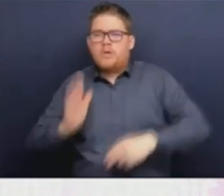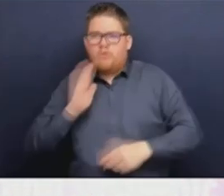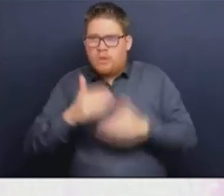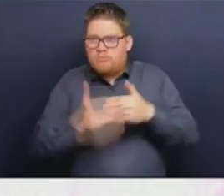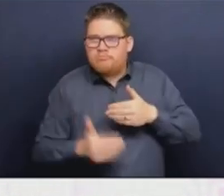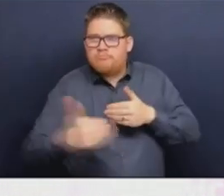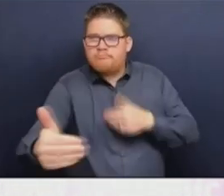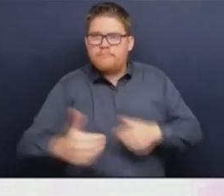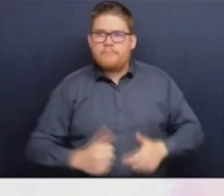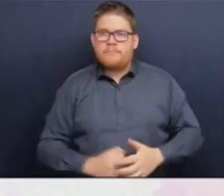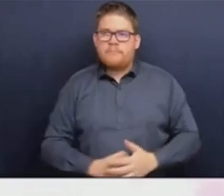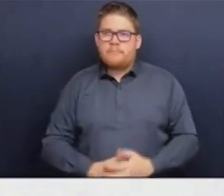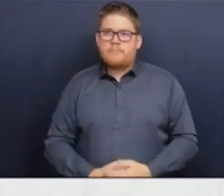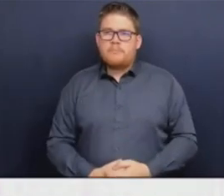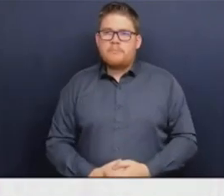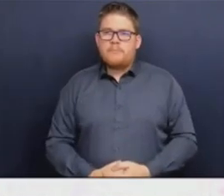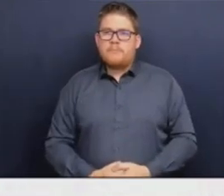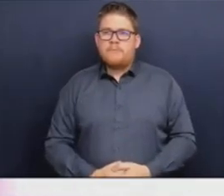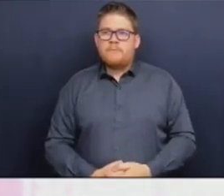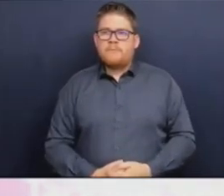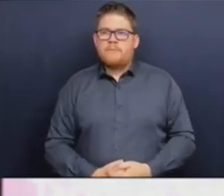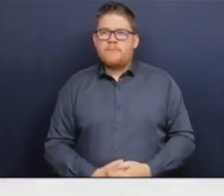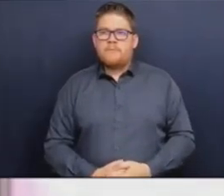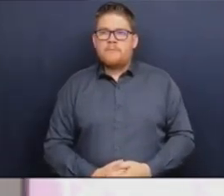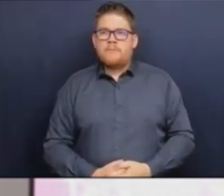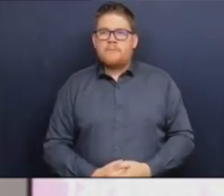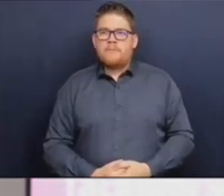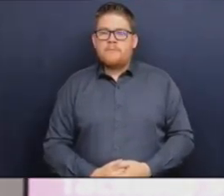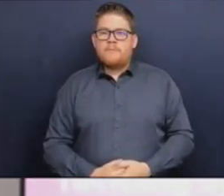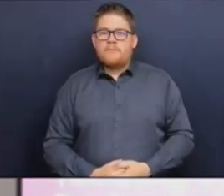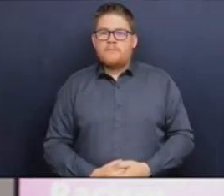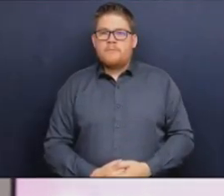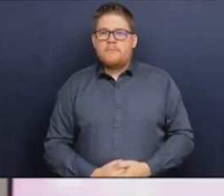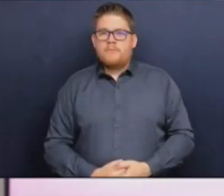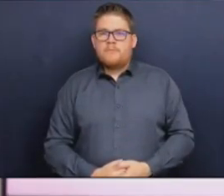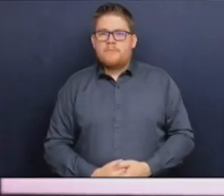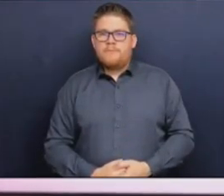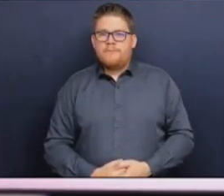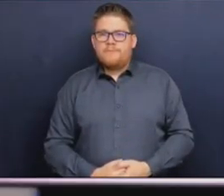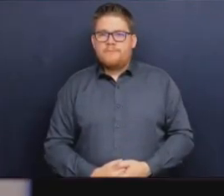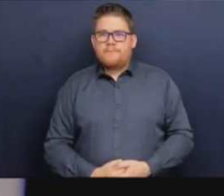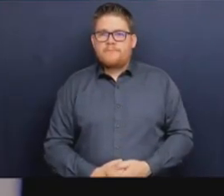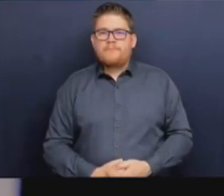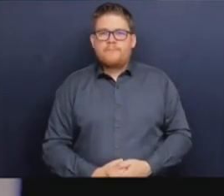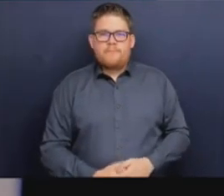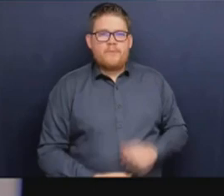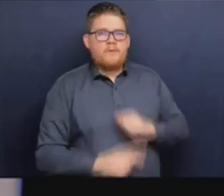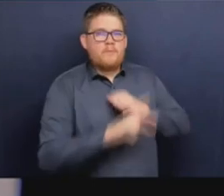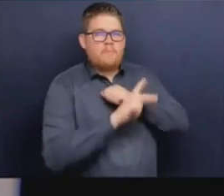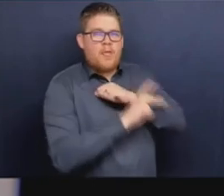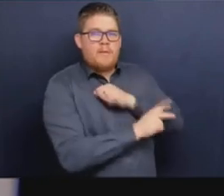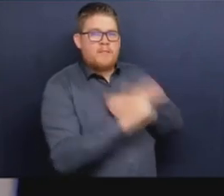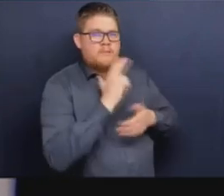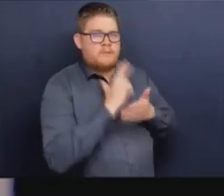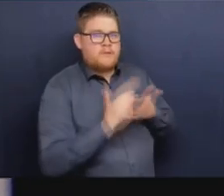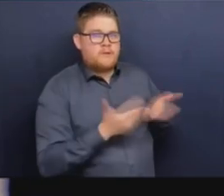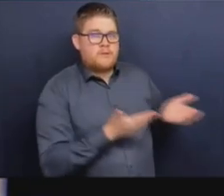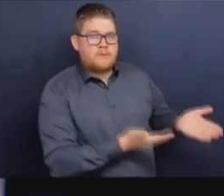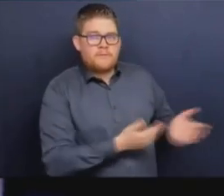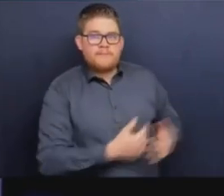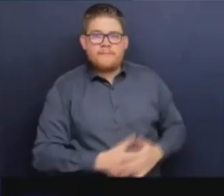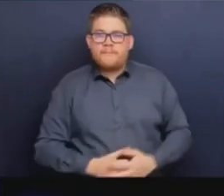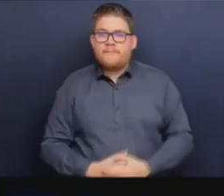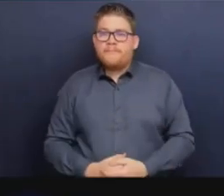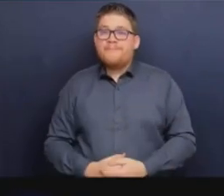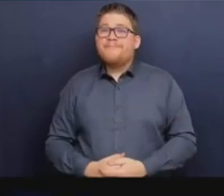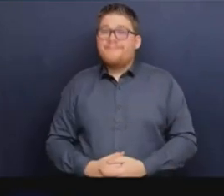The process is the key, the extensive process that we went through to come to this legislation, to have this legislation be presented